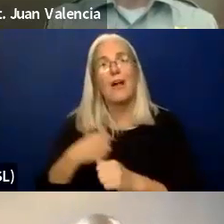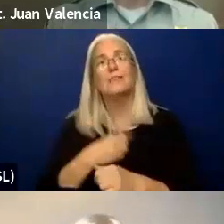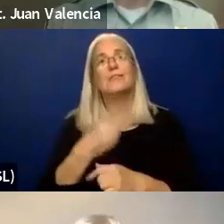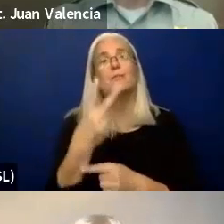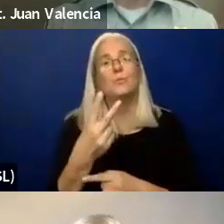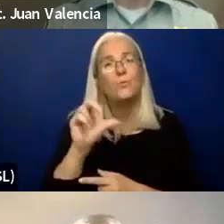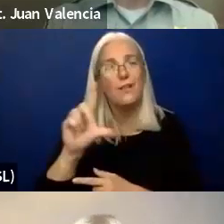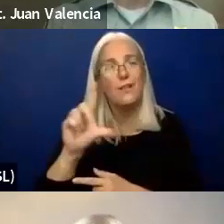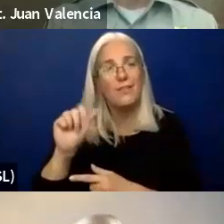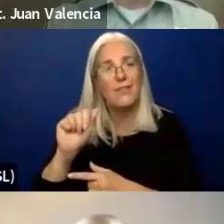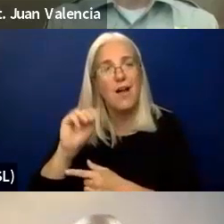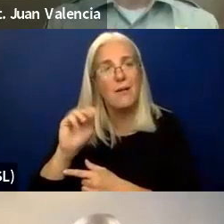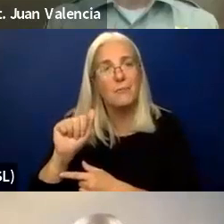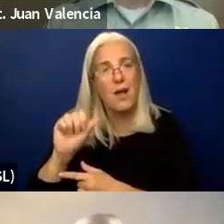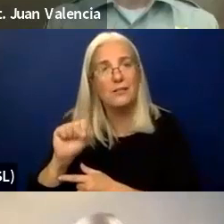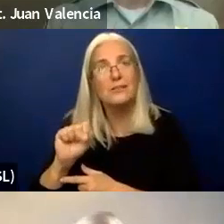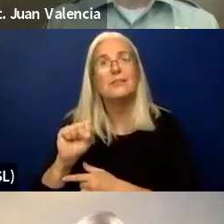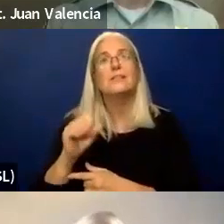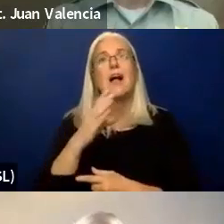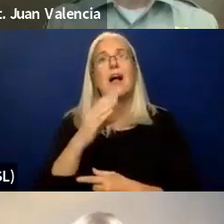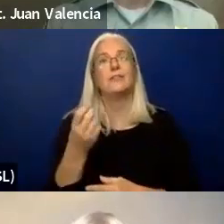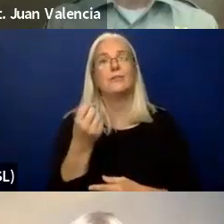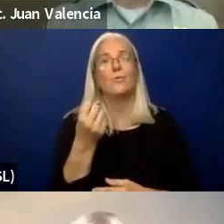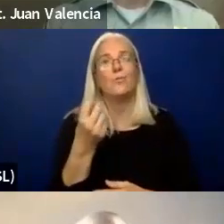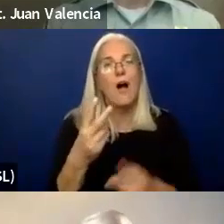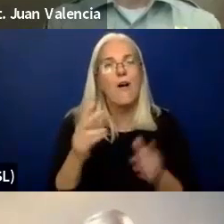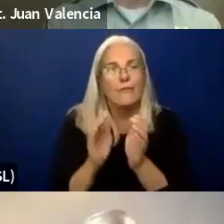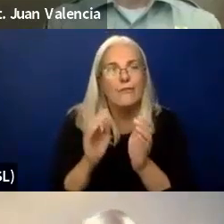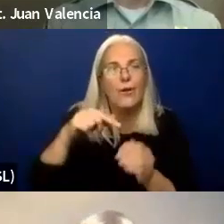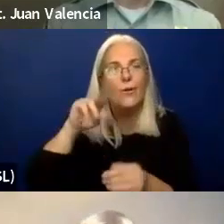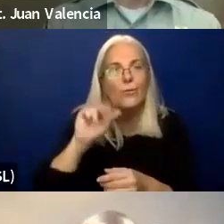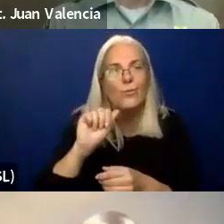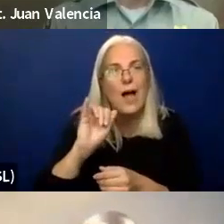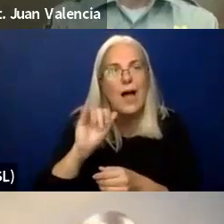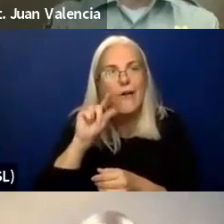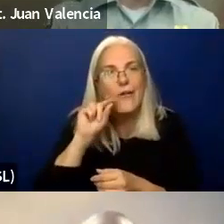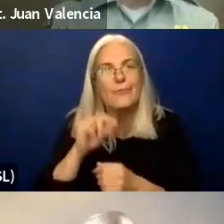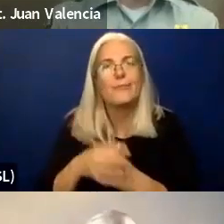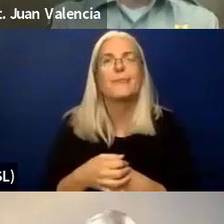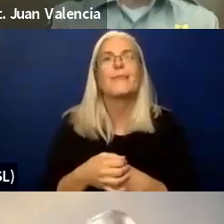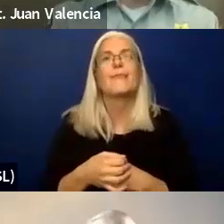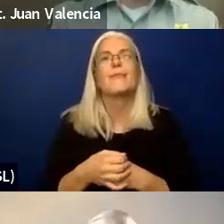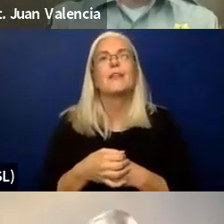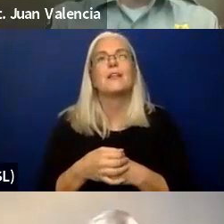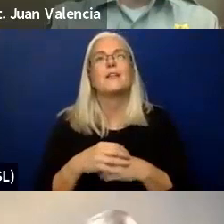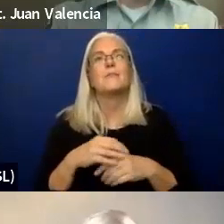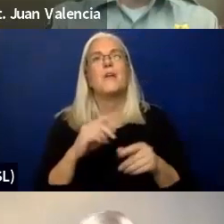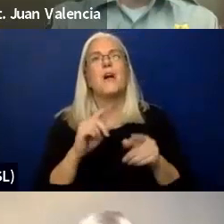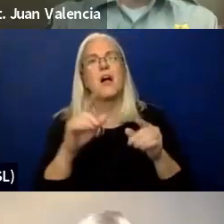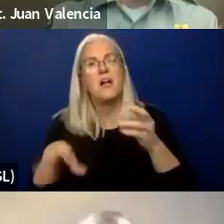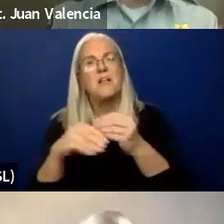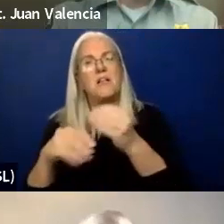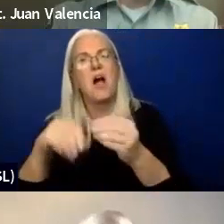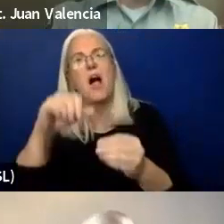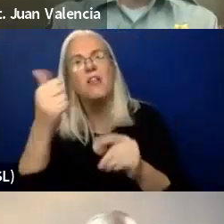this miscellaneous of other, but I thought it would be interesting to know that we are taking care of everyone, even those